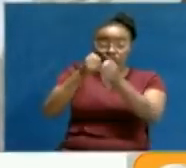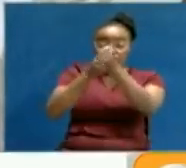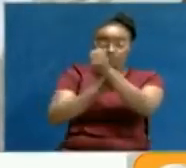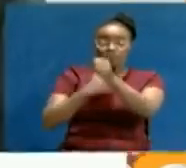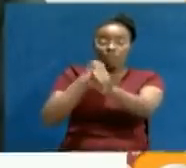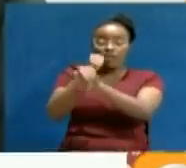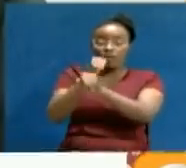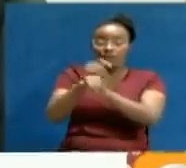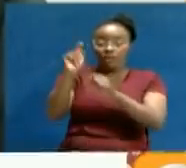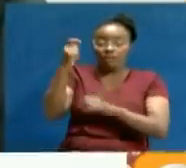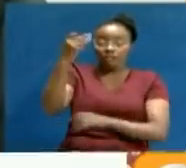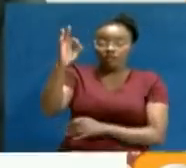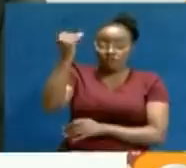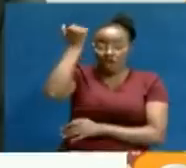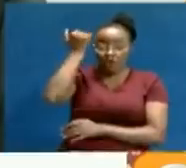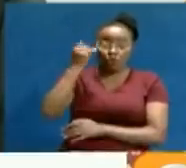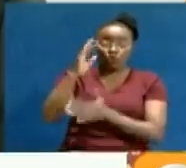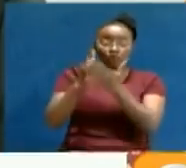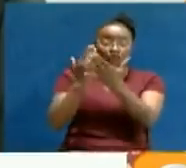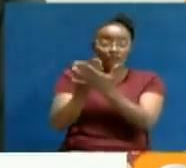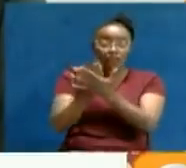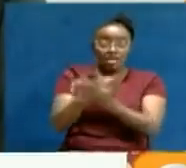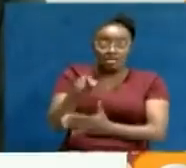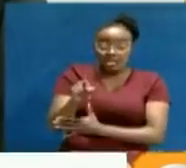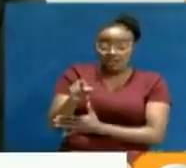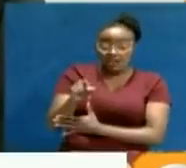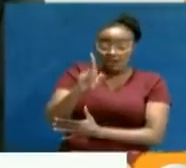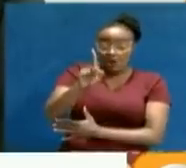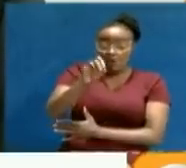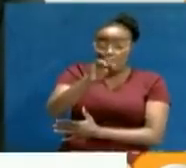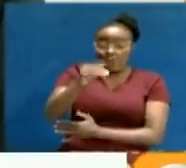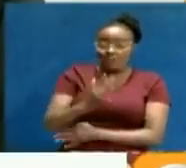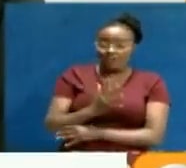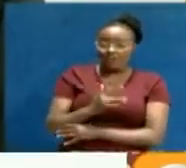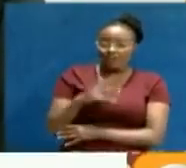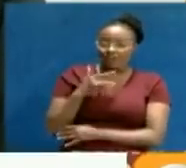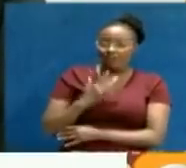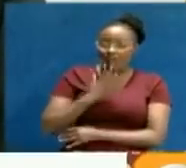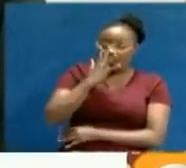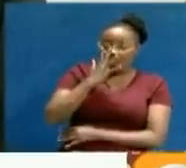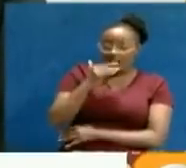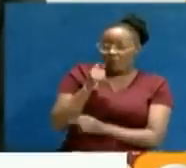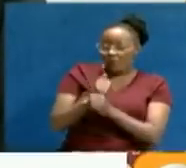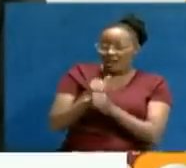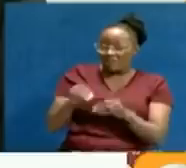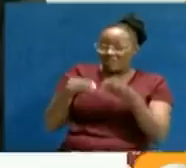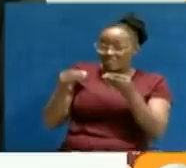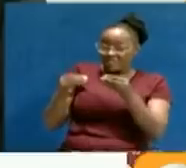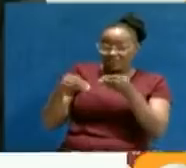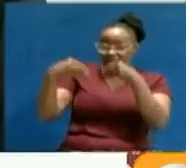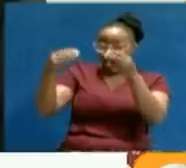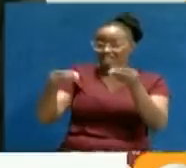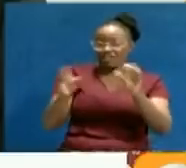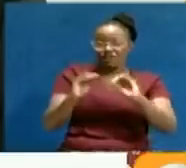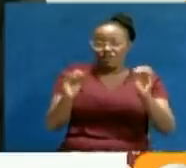the president of the court. She's never shied away from any assignment I give her.